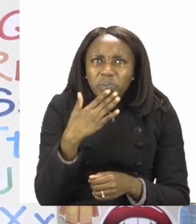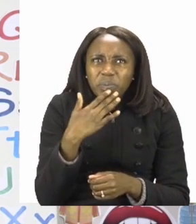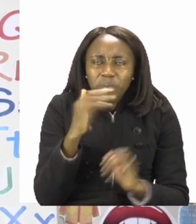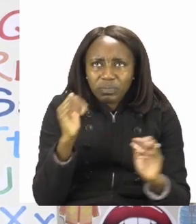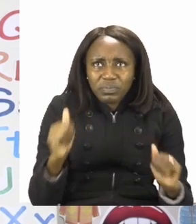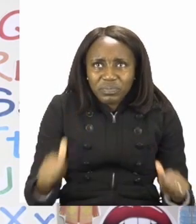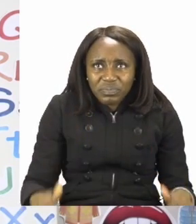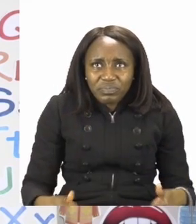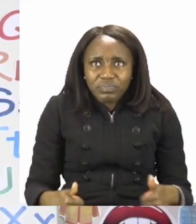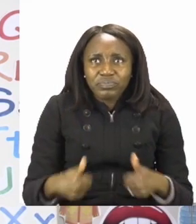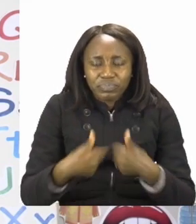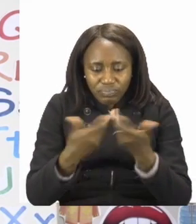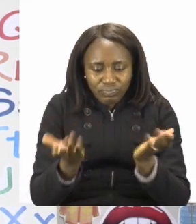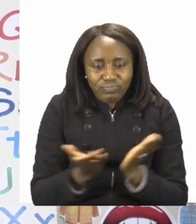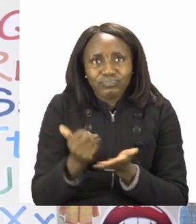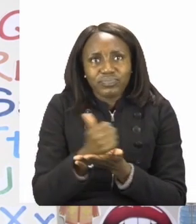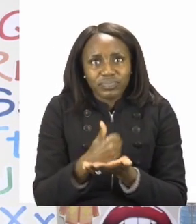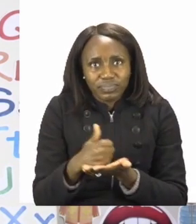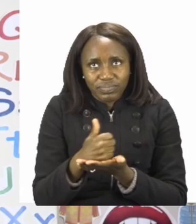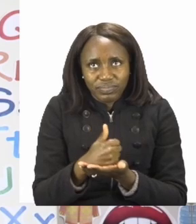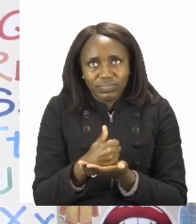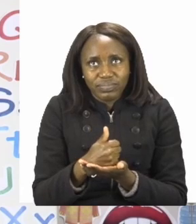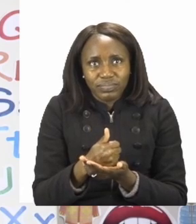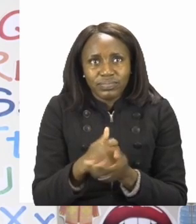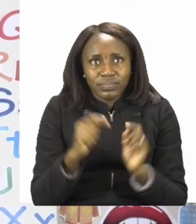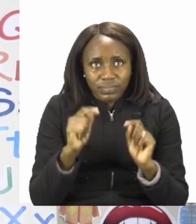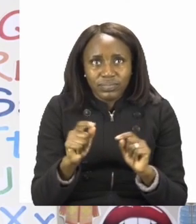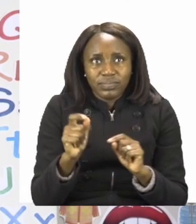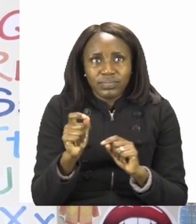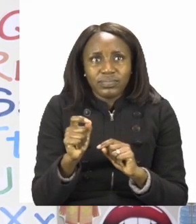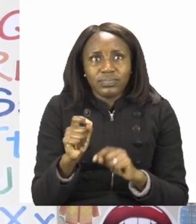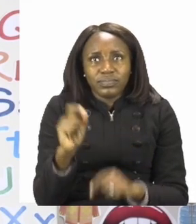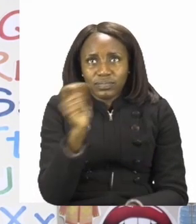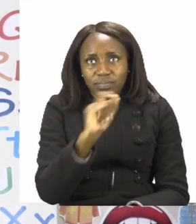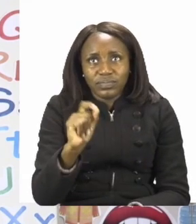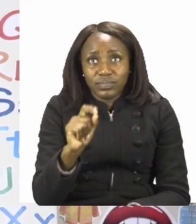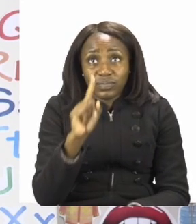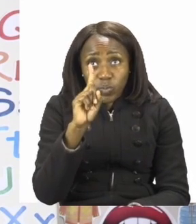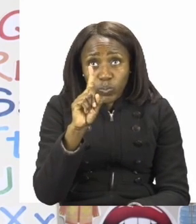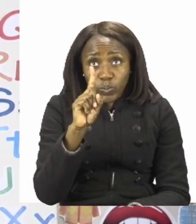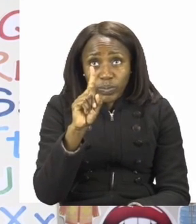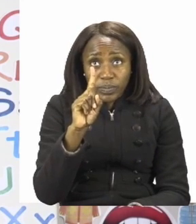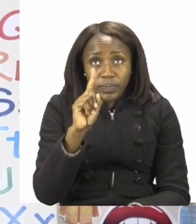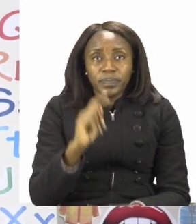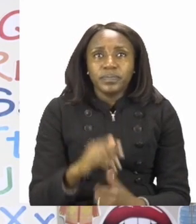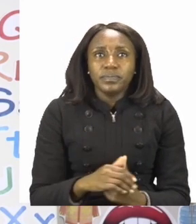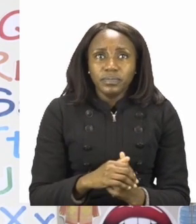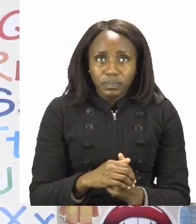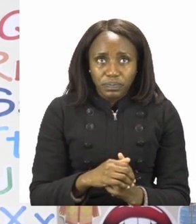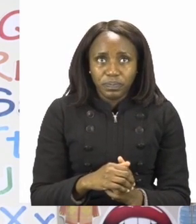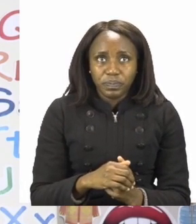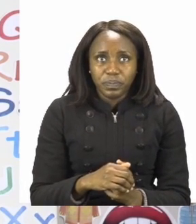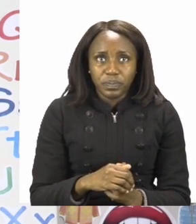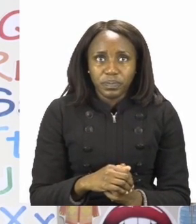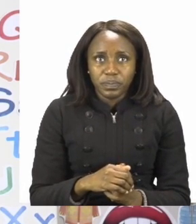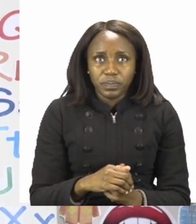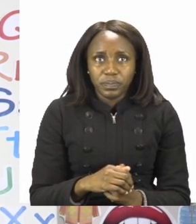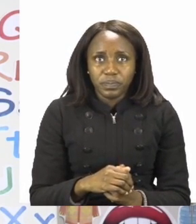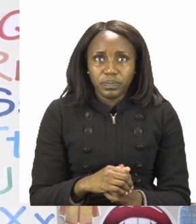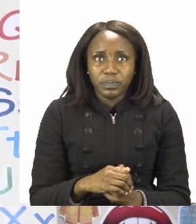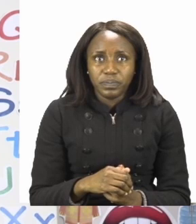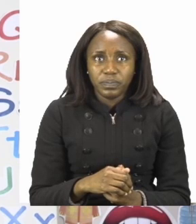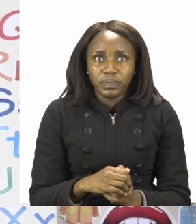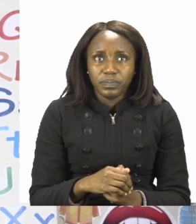washing dishes. So, we need to make him number 1. We will write on the